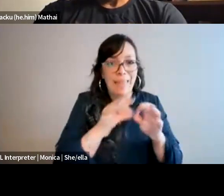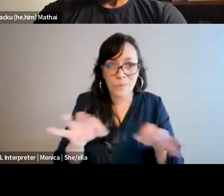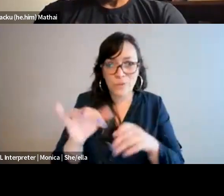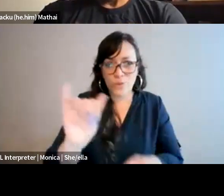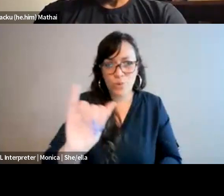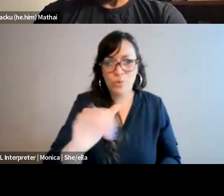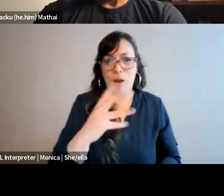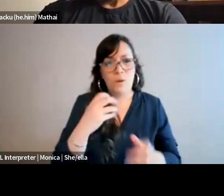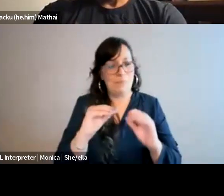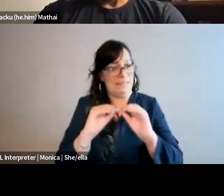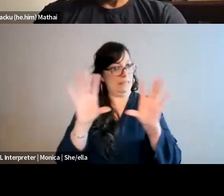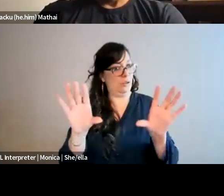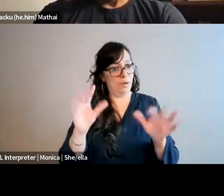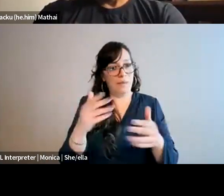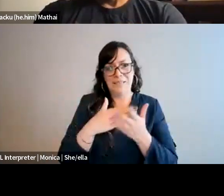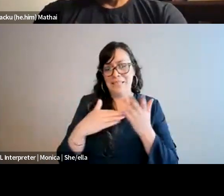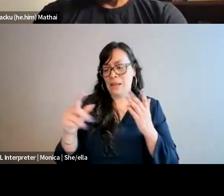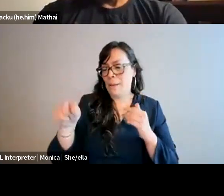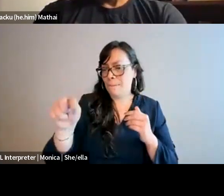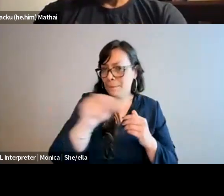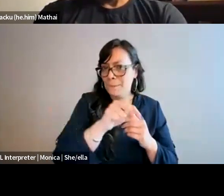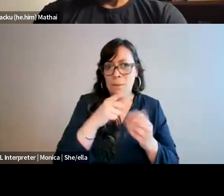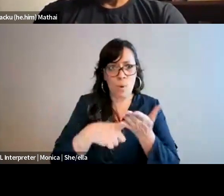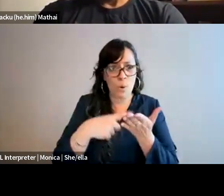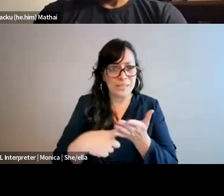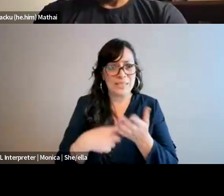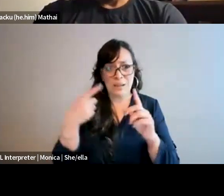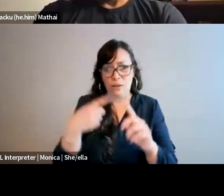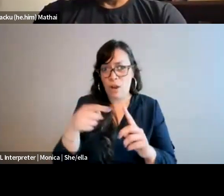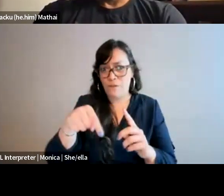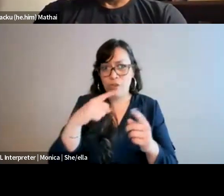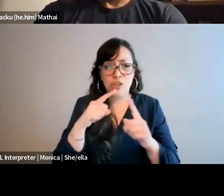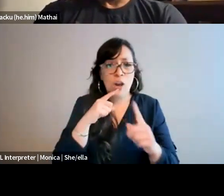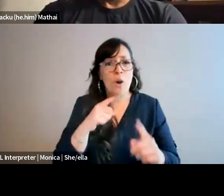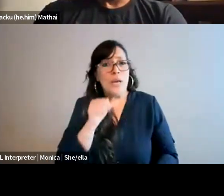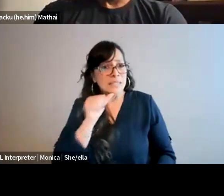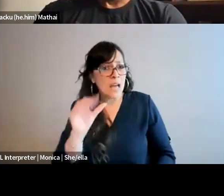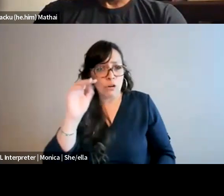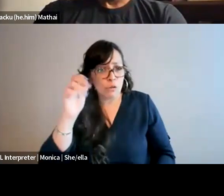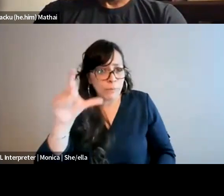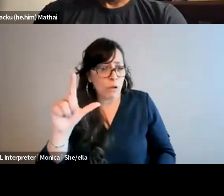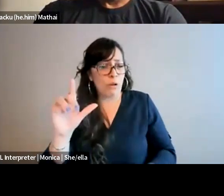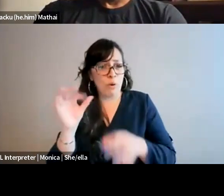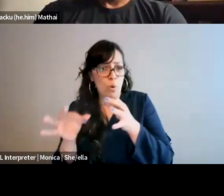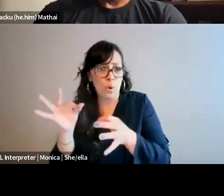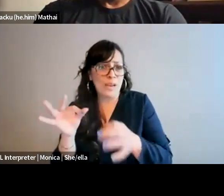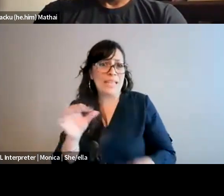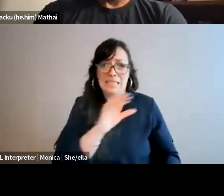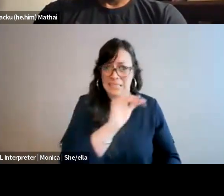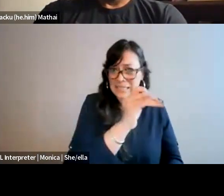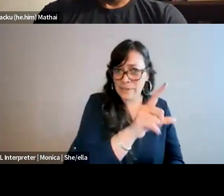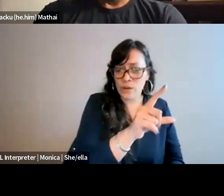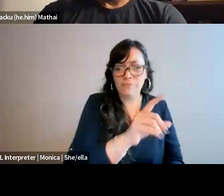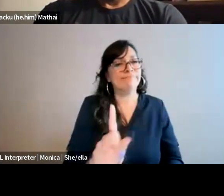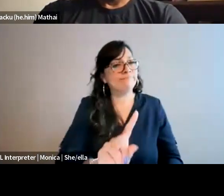wanna be clear because some of the points in some of these conversations are saying, oh, it's not criminal court, it's civil. Let's be really clear.